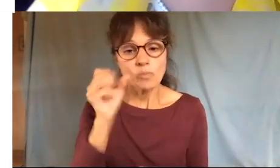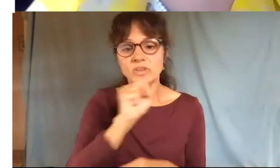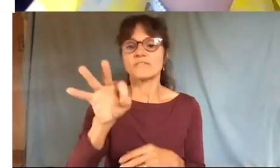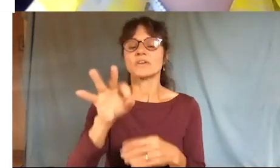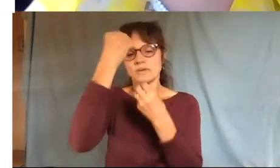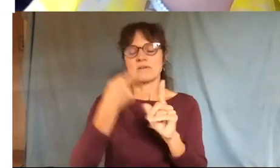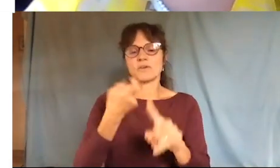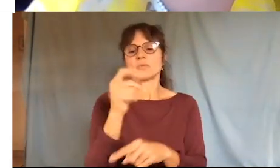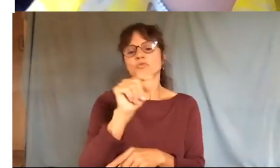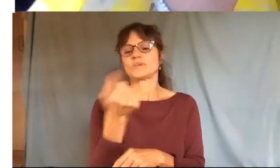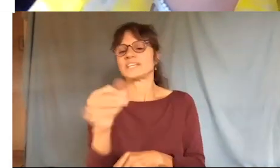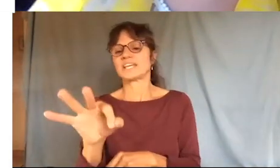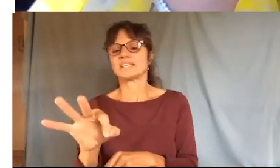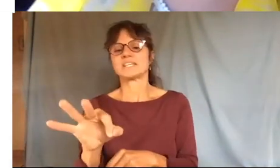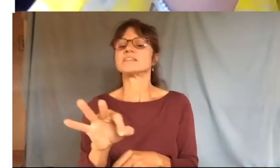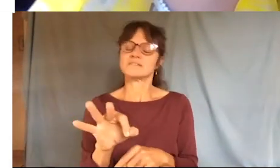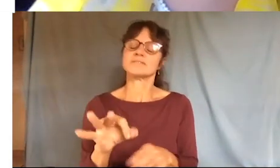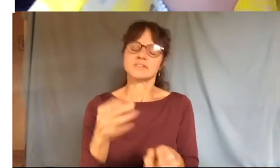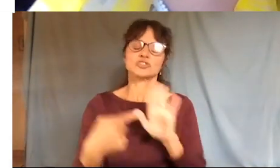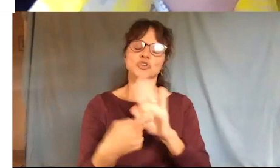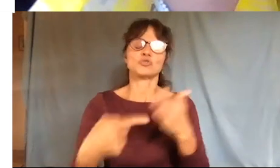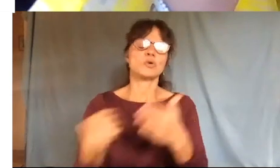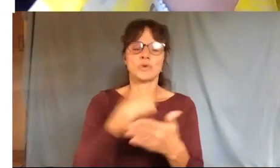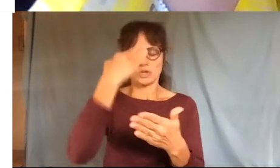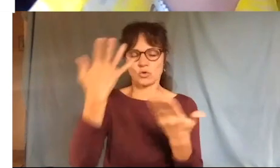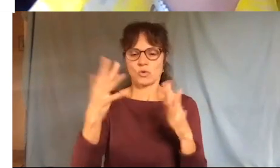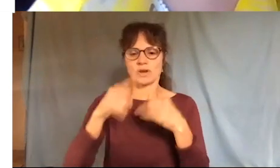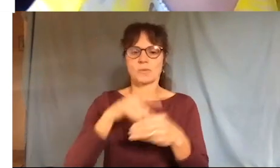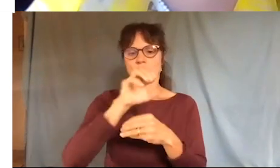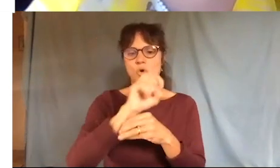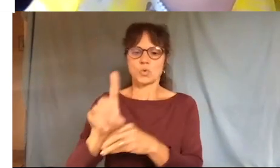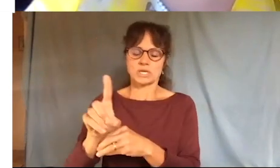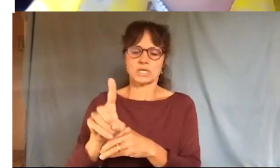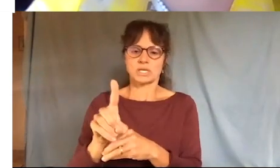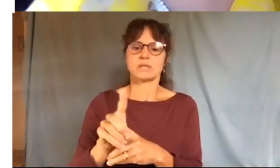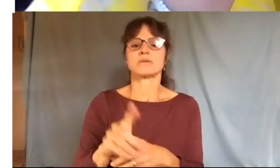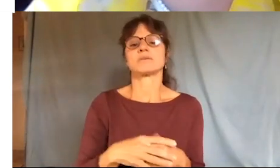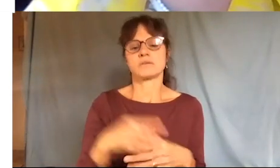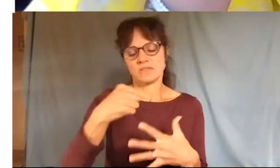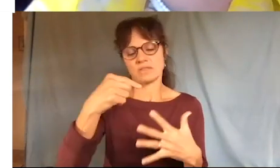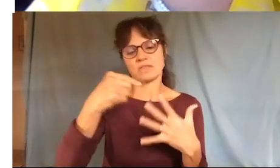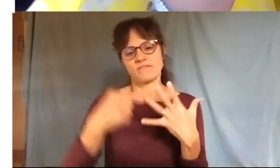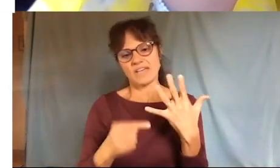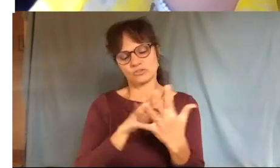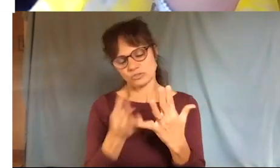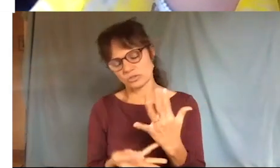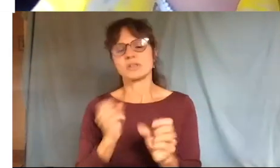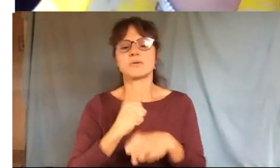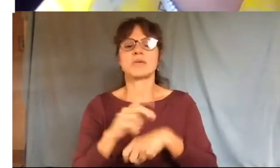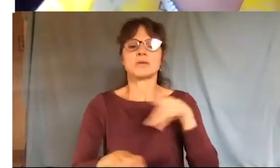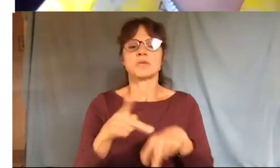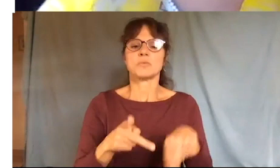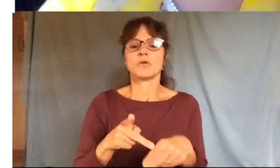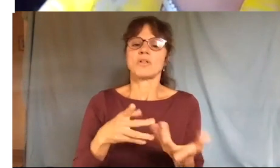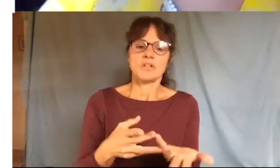2019 confirms that what many of us already knew about overdose. The factors that make people vulnerable are